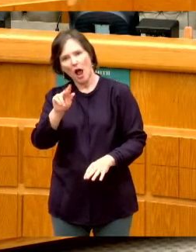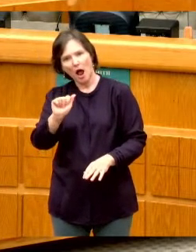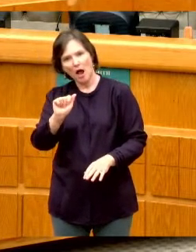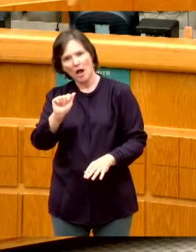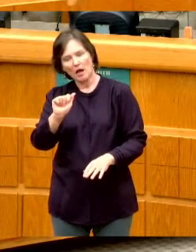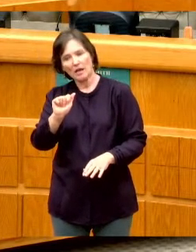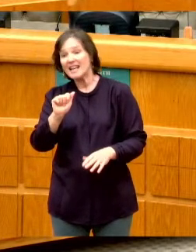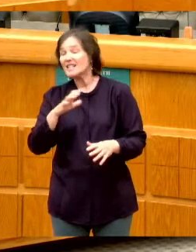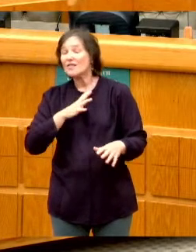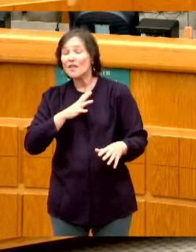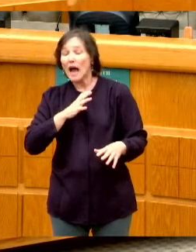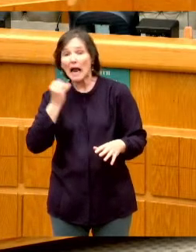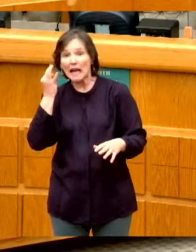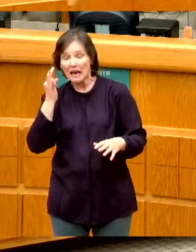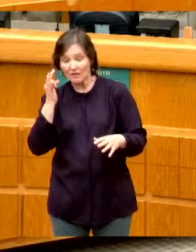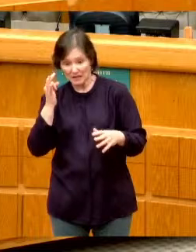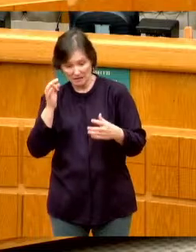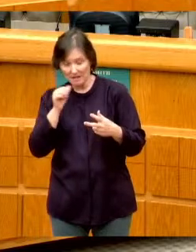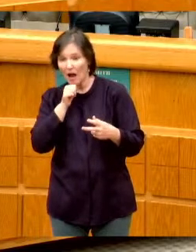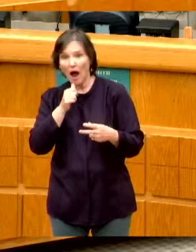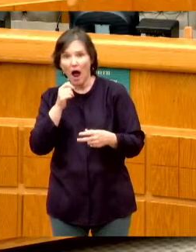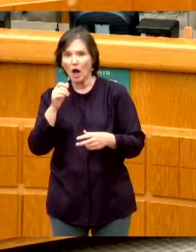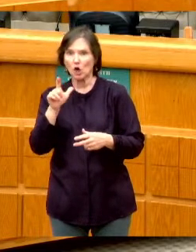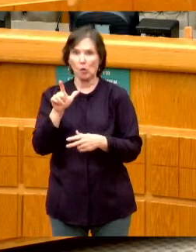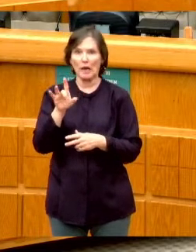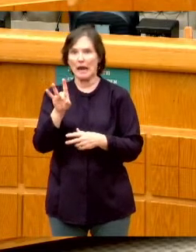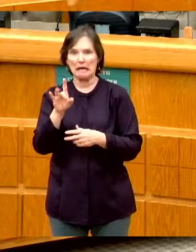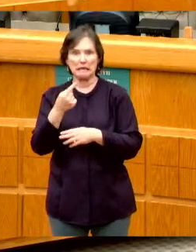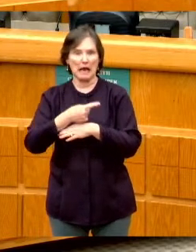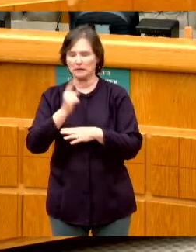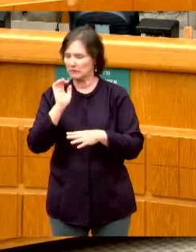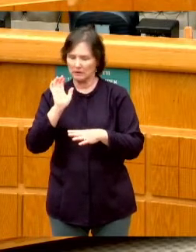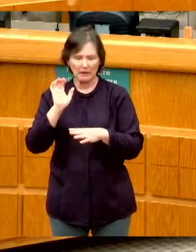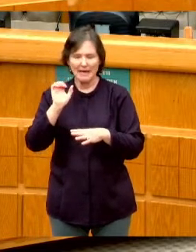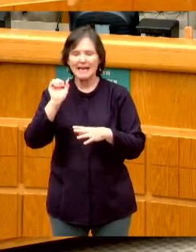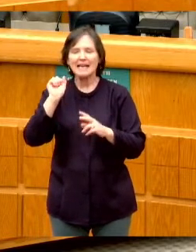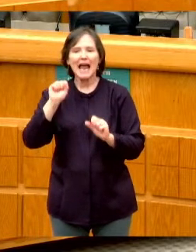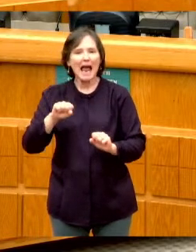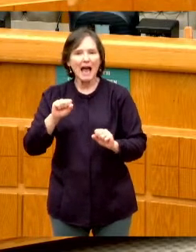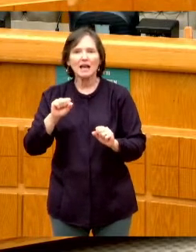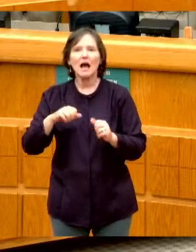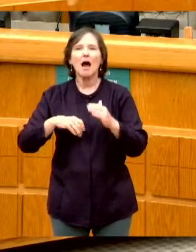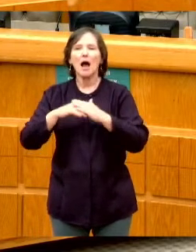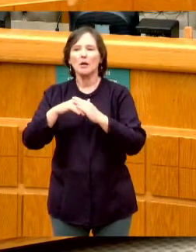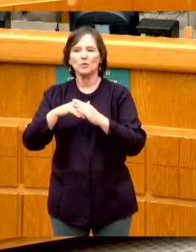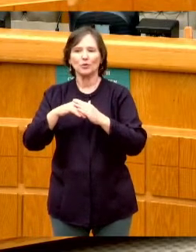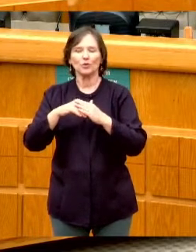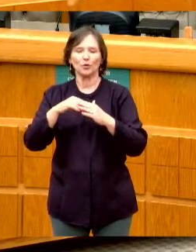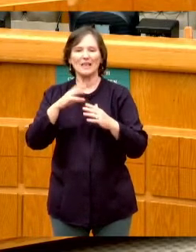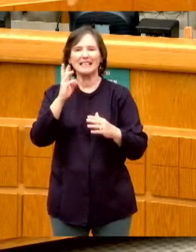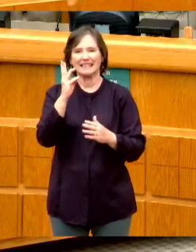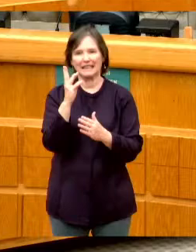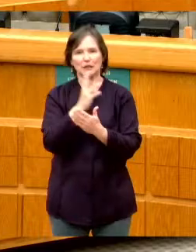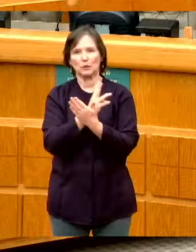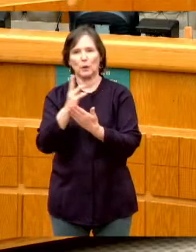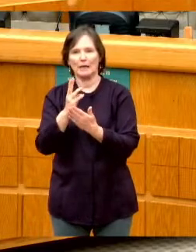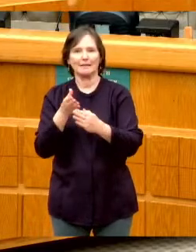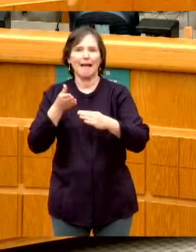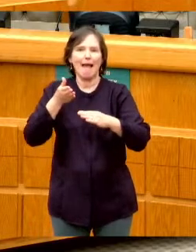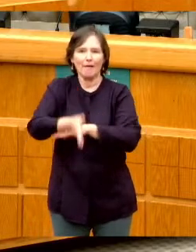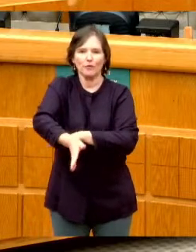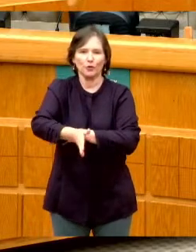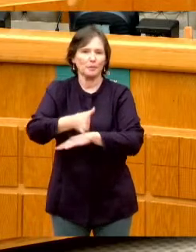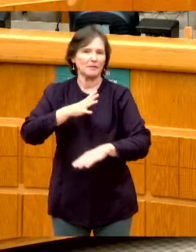try to get you right on time and on target, but just know that there's that cushion and that wiggle room.